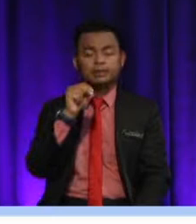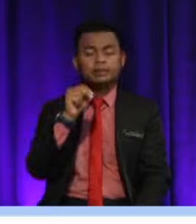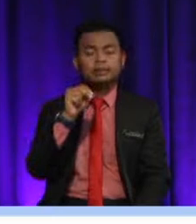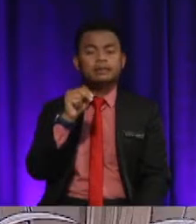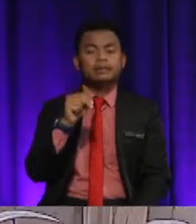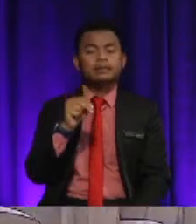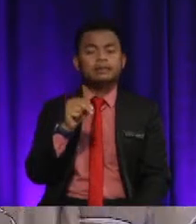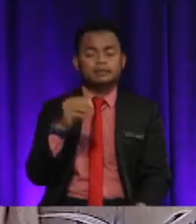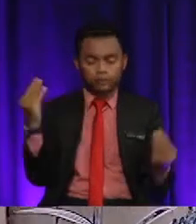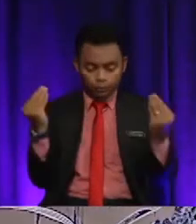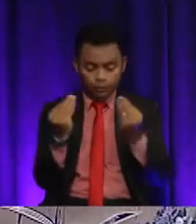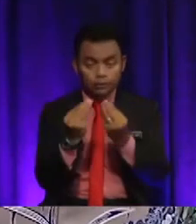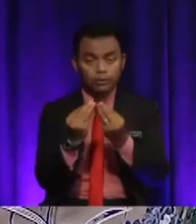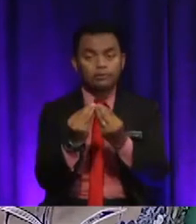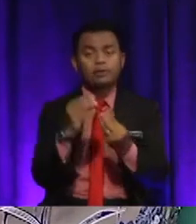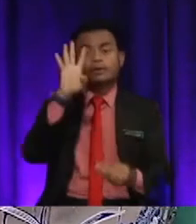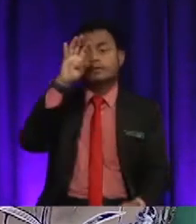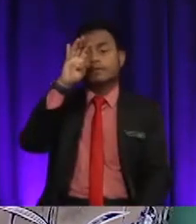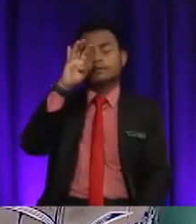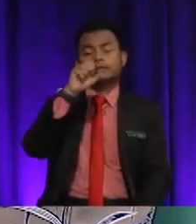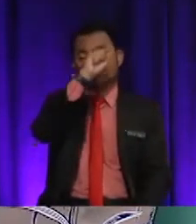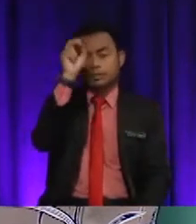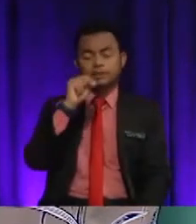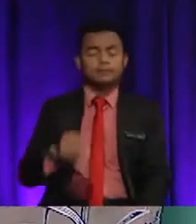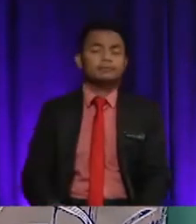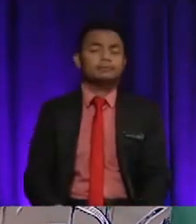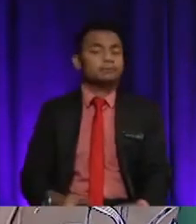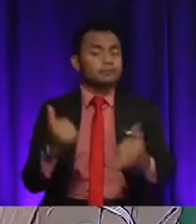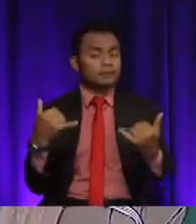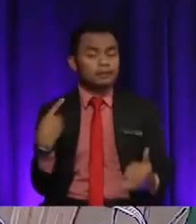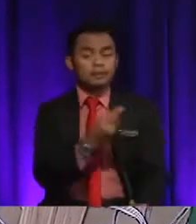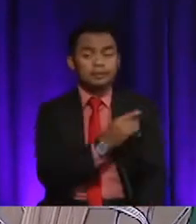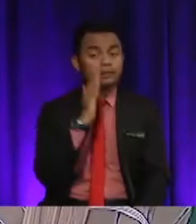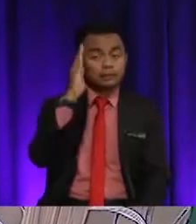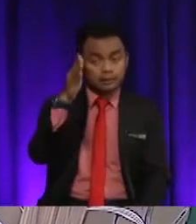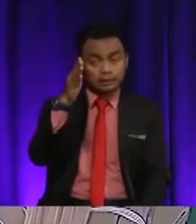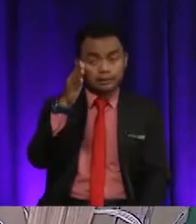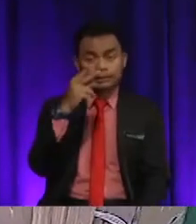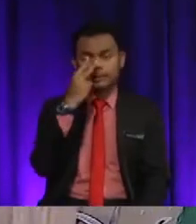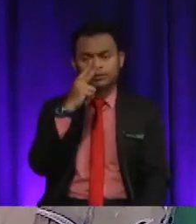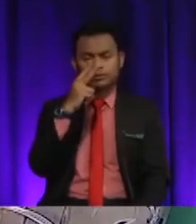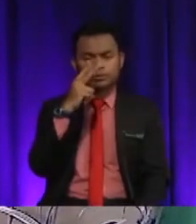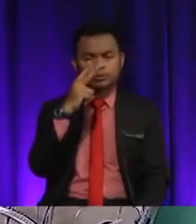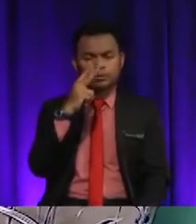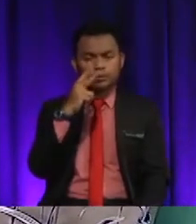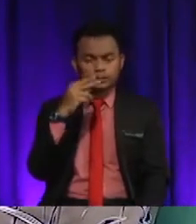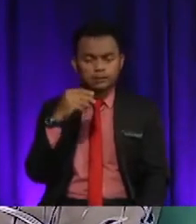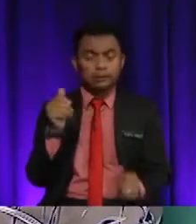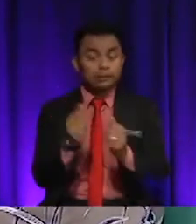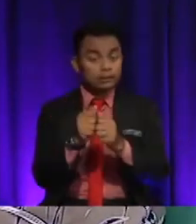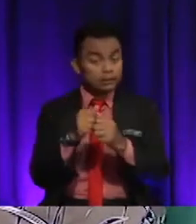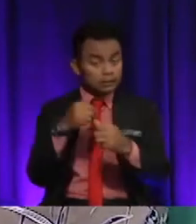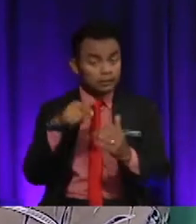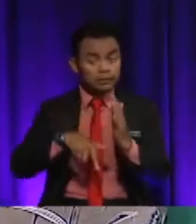paper 1. Okay. Okay, so now we are going to look closer at each of the part. So this is part